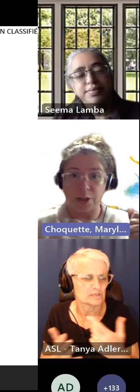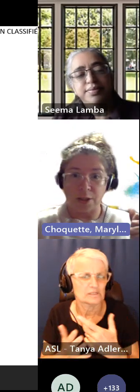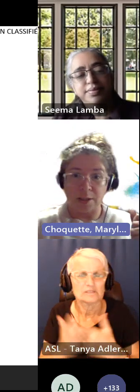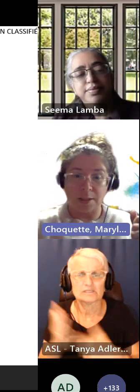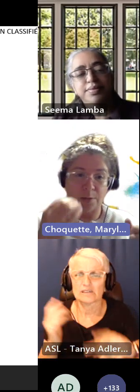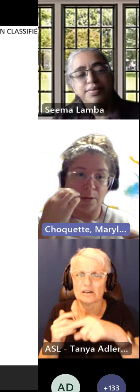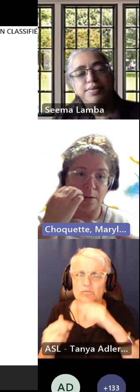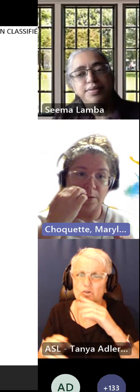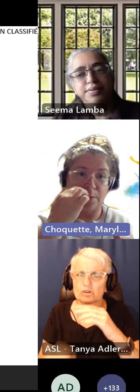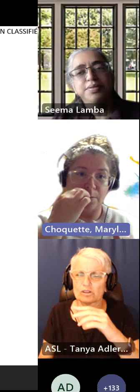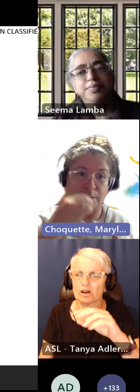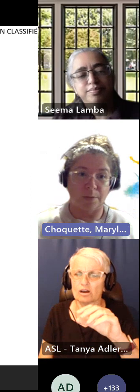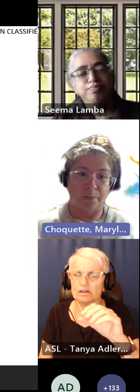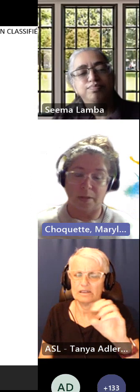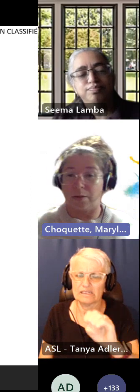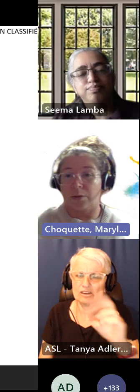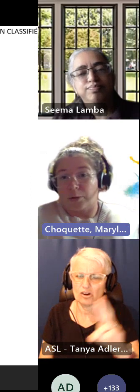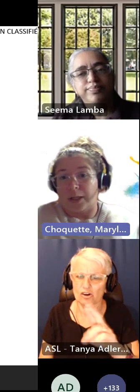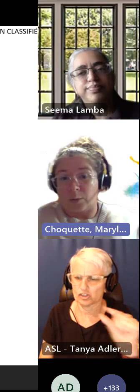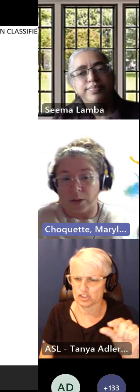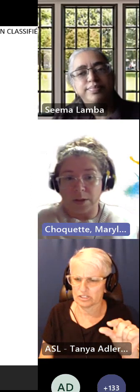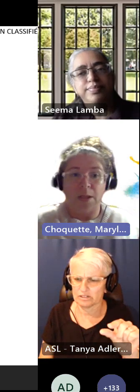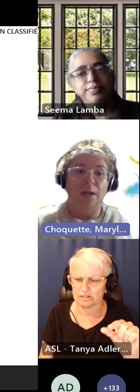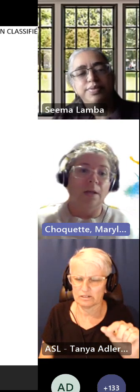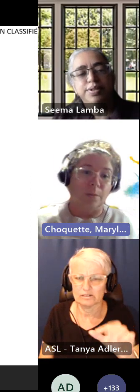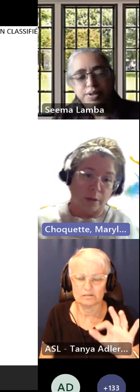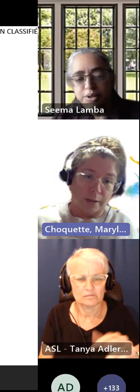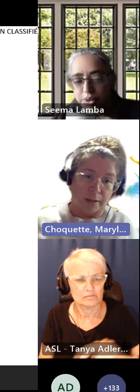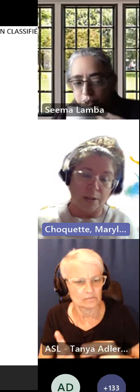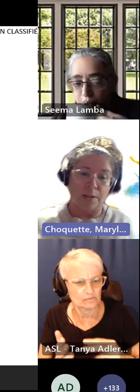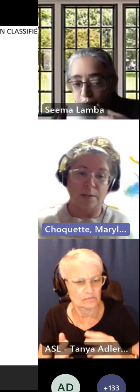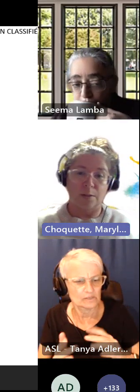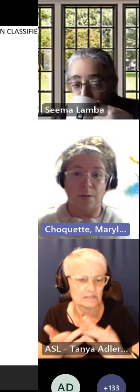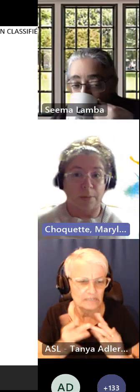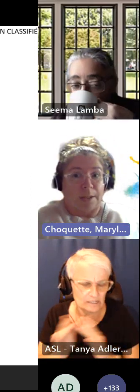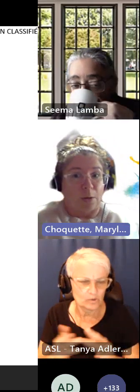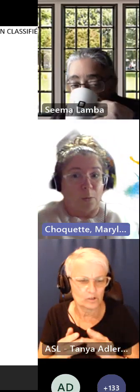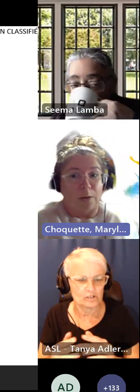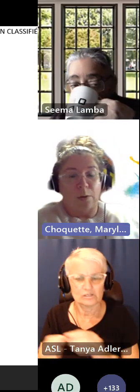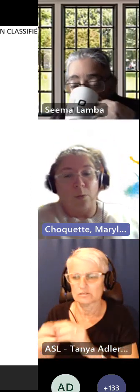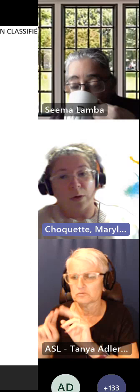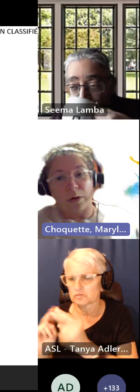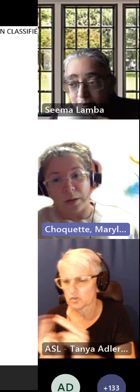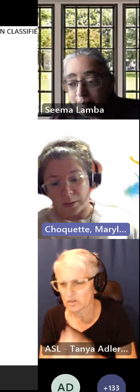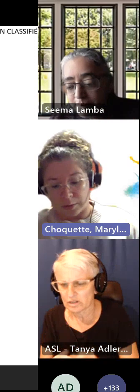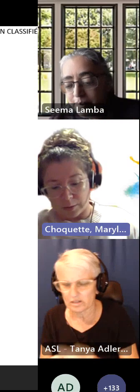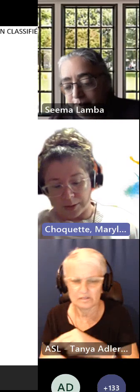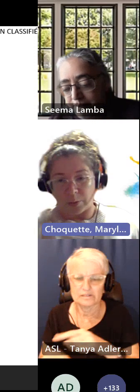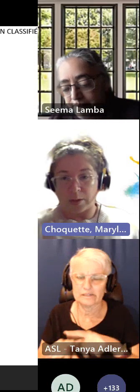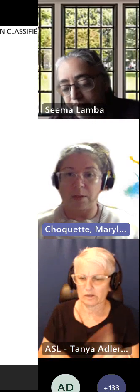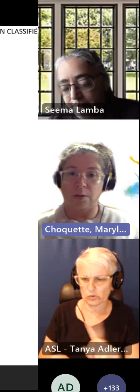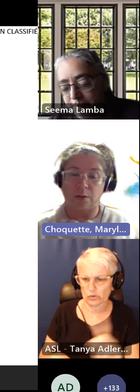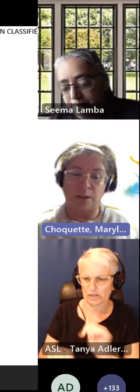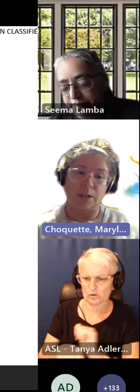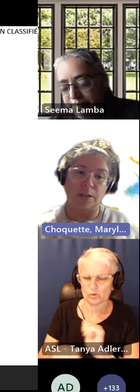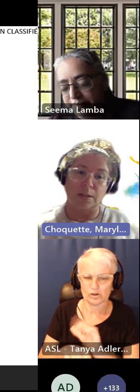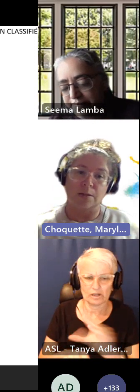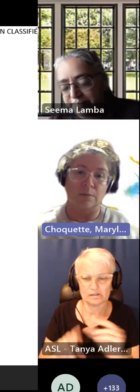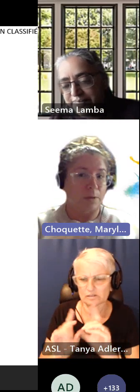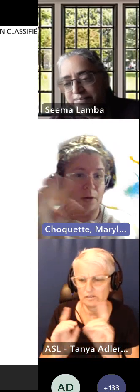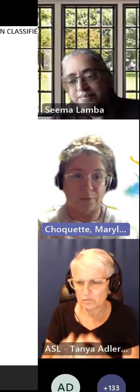as ERGs as well. So your networks, bargaining agents. So depending on where you work in the department